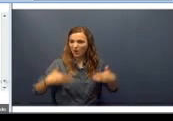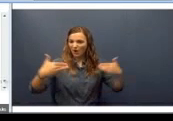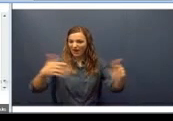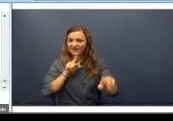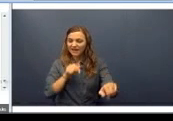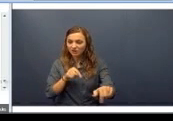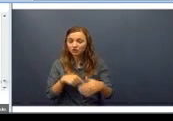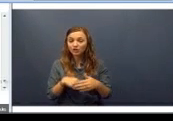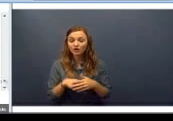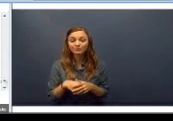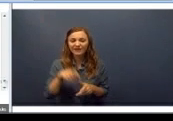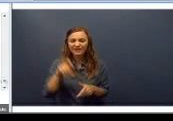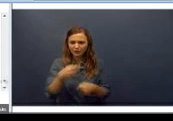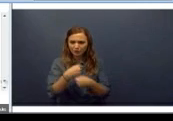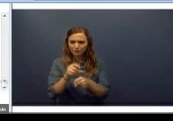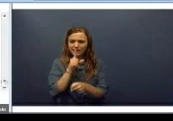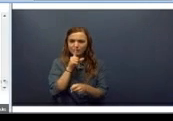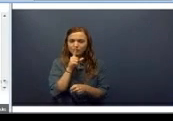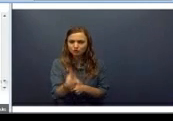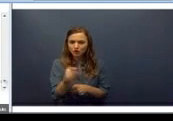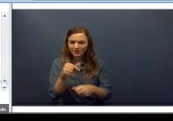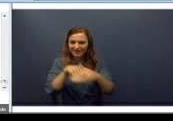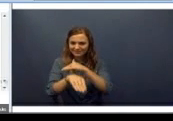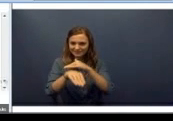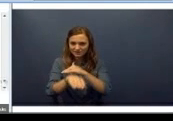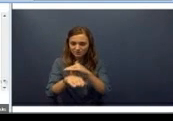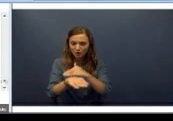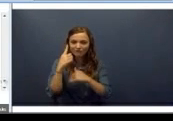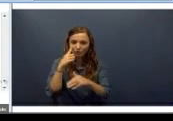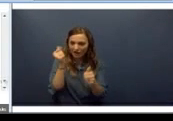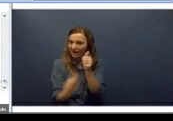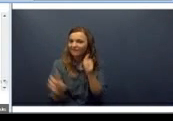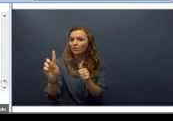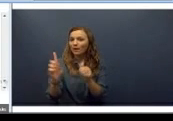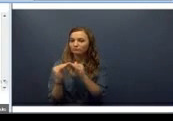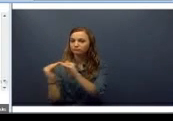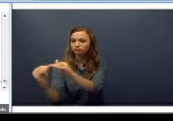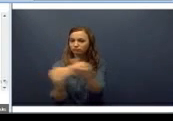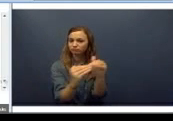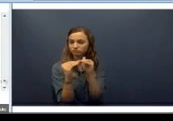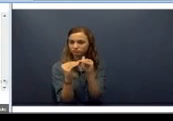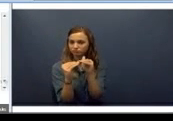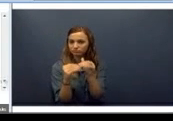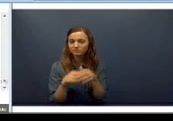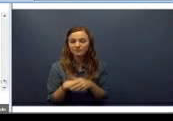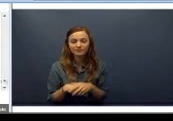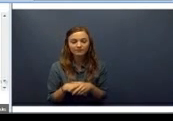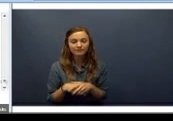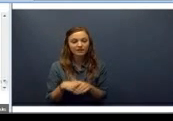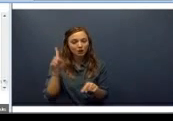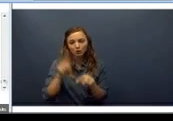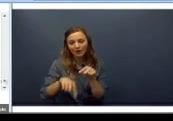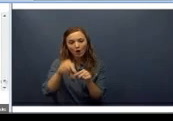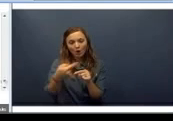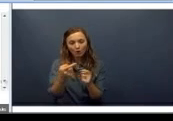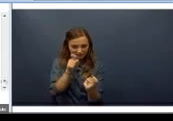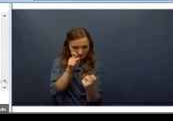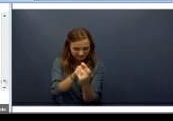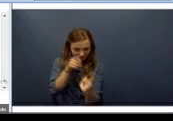I think I'll go ahead and take this. This is Laura. Go ahead. We need to make sure that it's accessible for